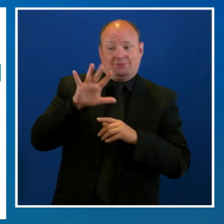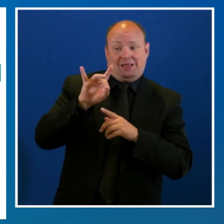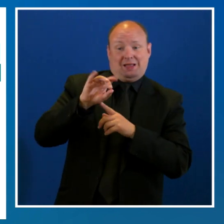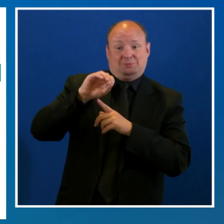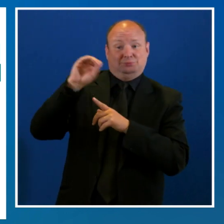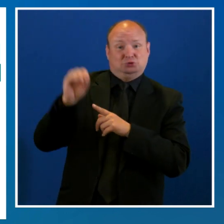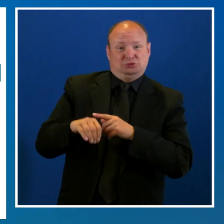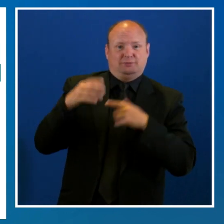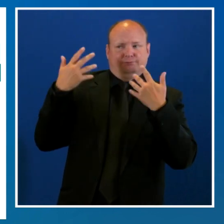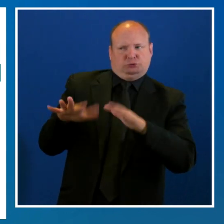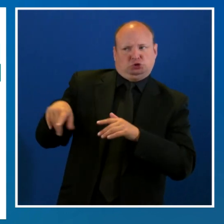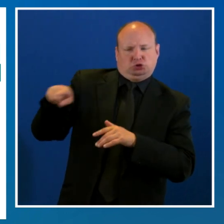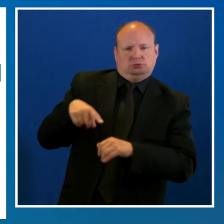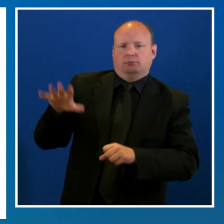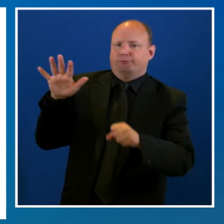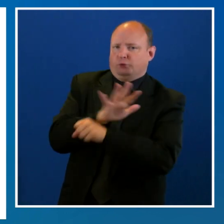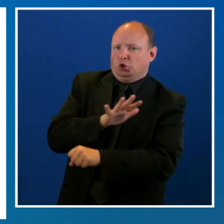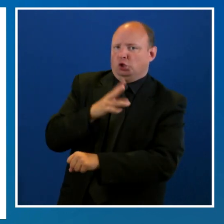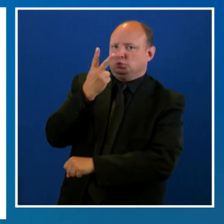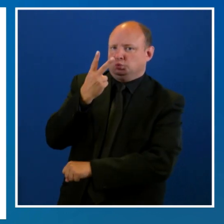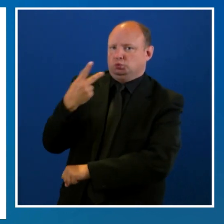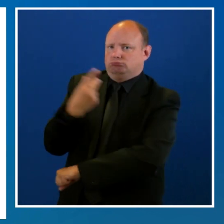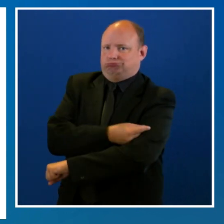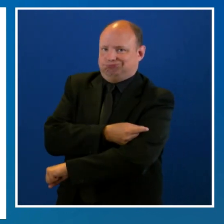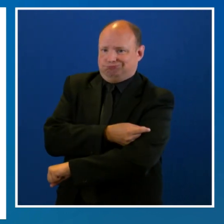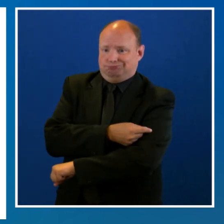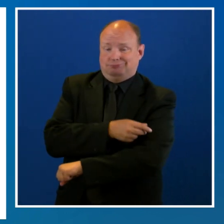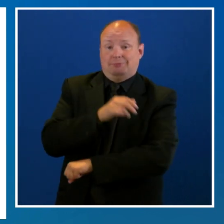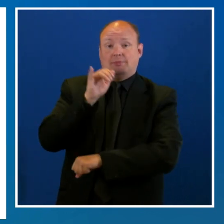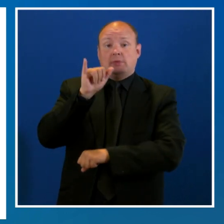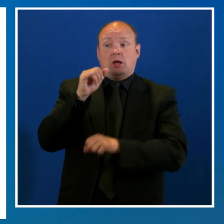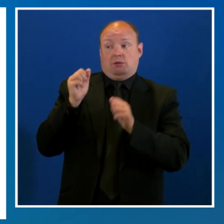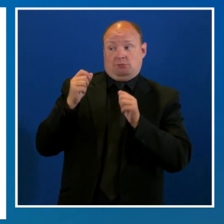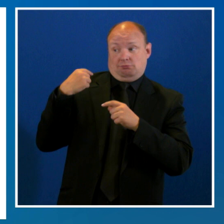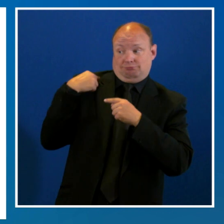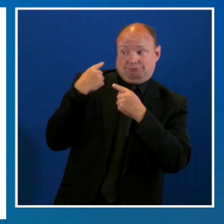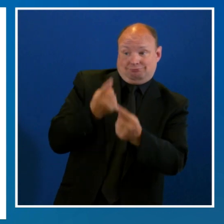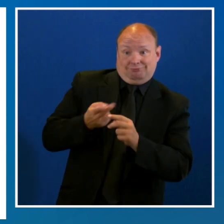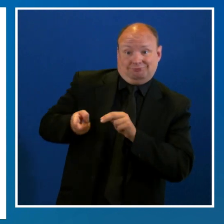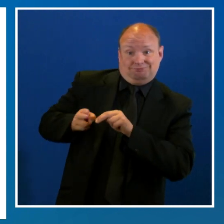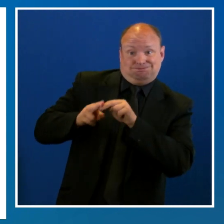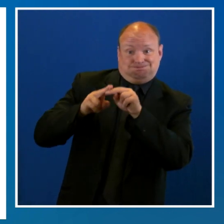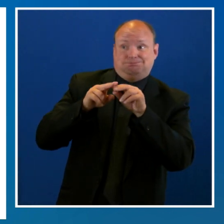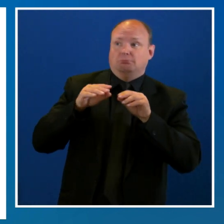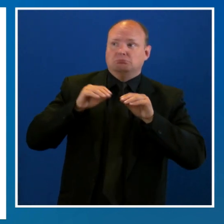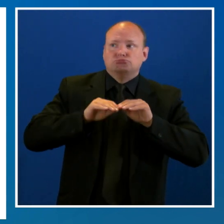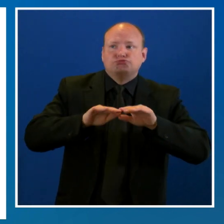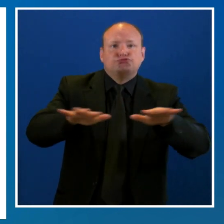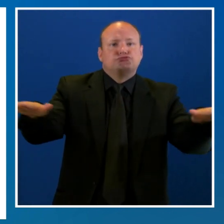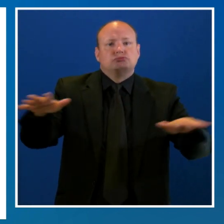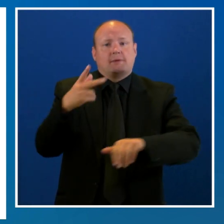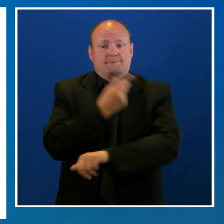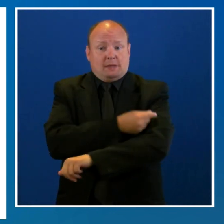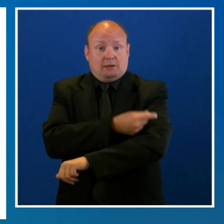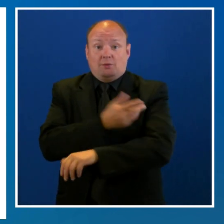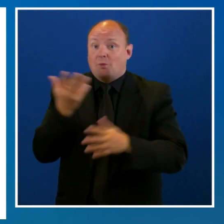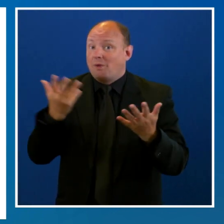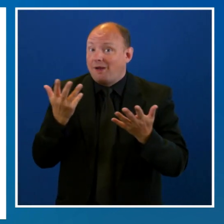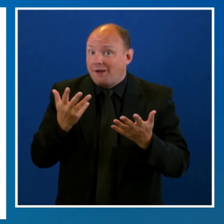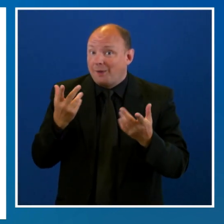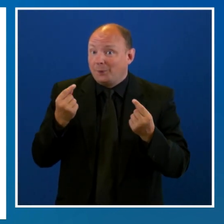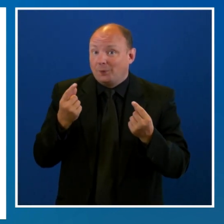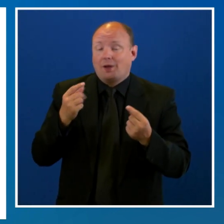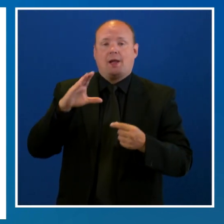vaccinations. With our continued increases in vaccinations, we're thrilled to report that Clark County's case